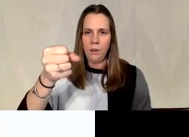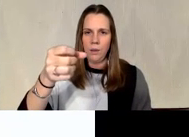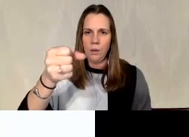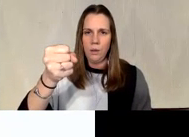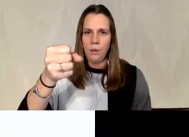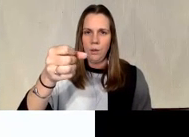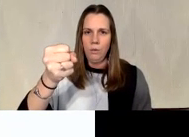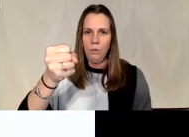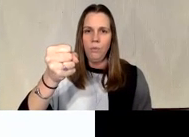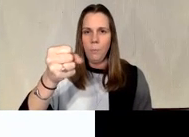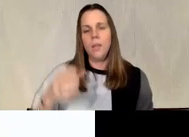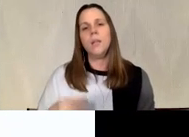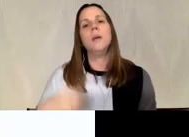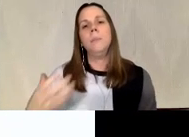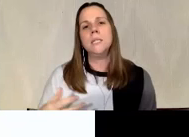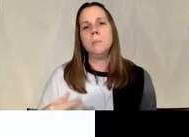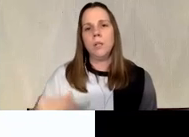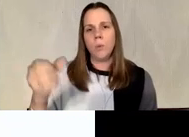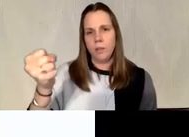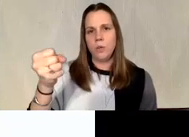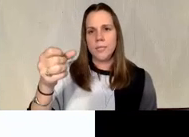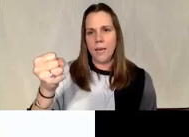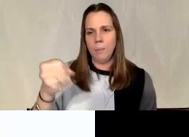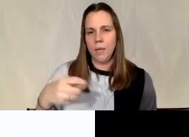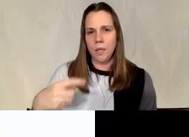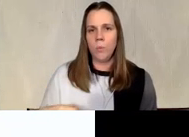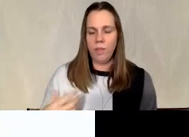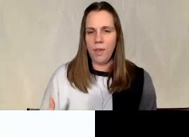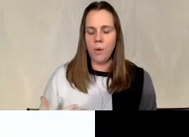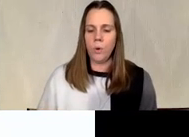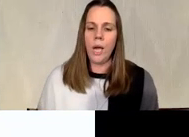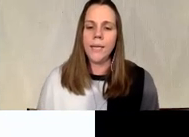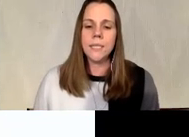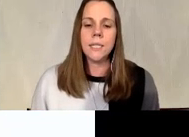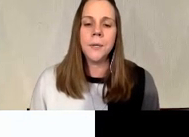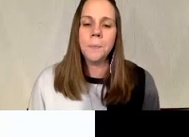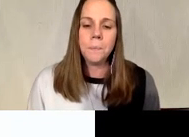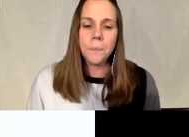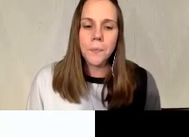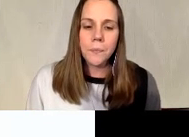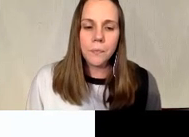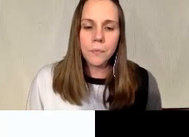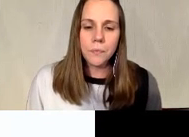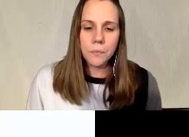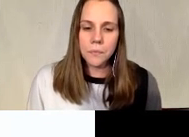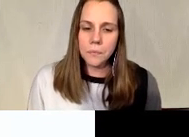sign for milk means milk, whether you say milk with it or not.